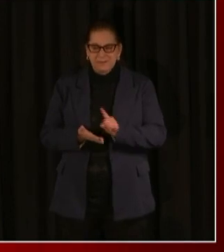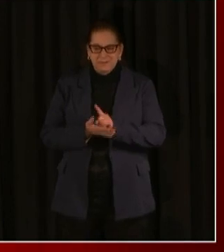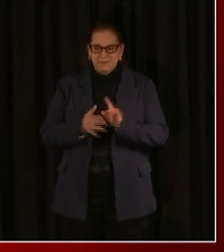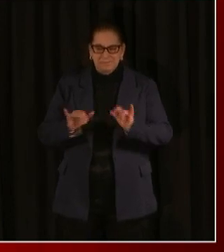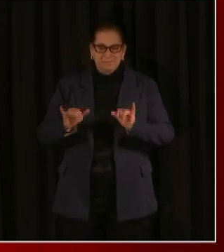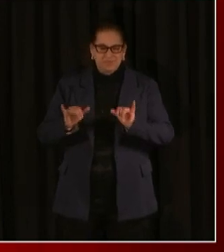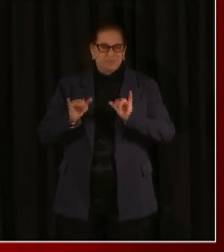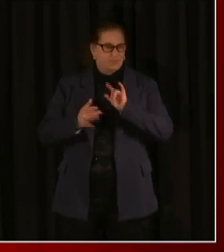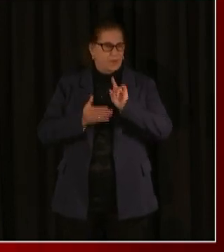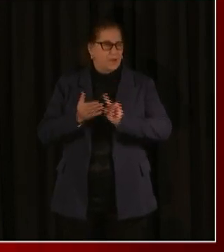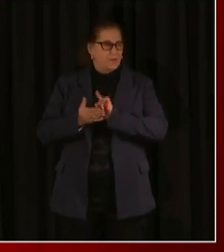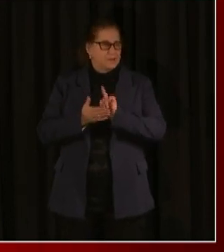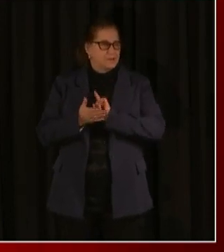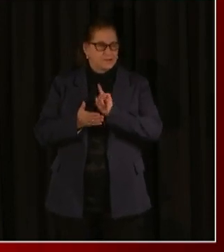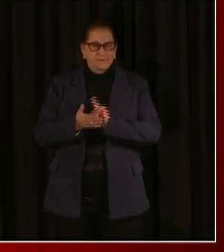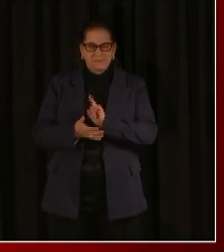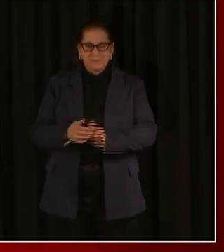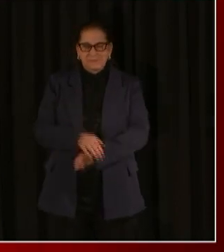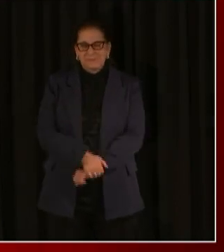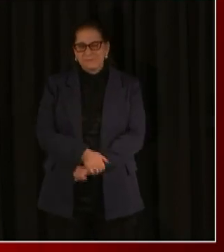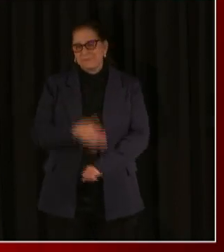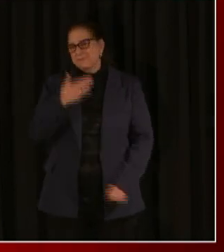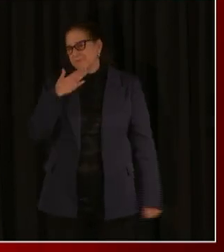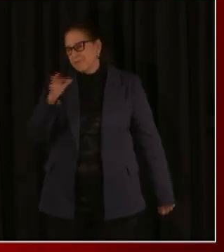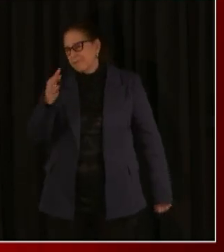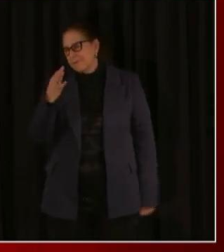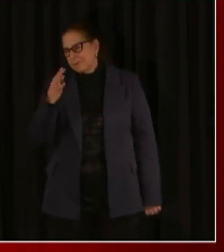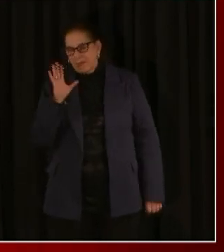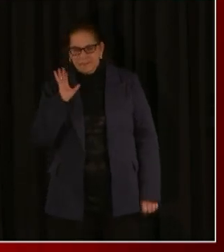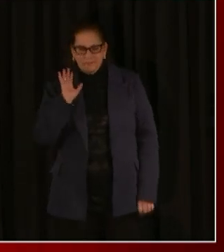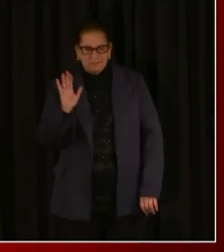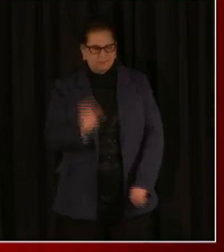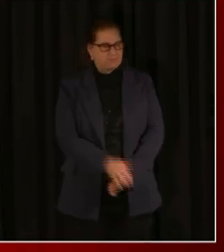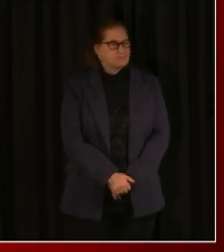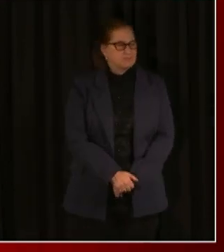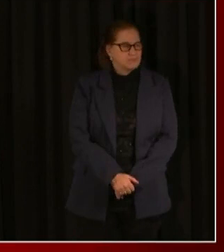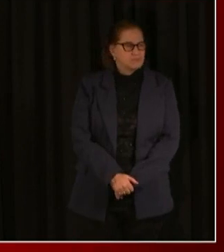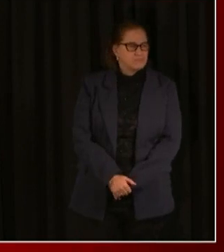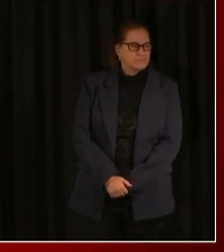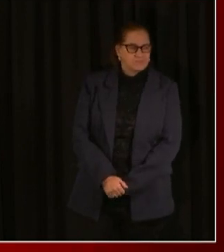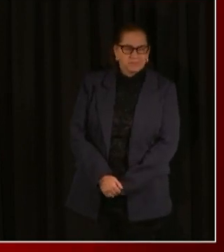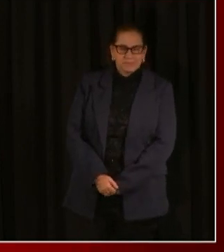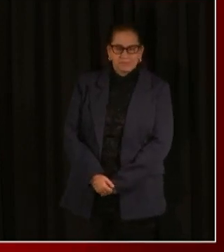to further deliberate about that. That's appreciated.